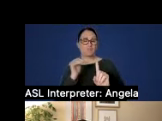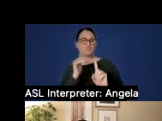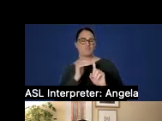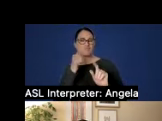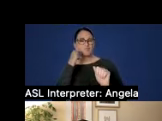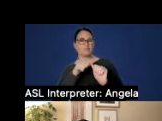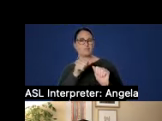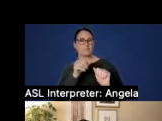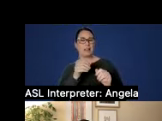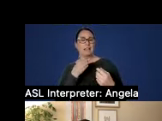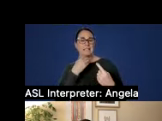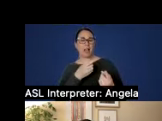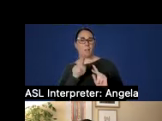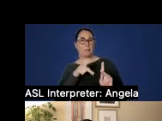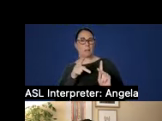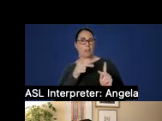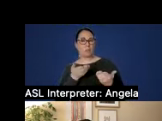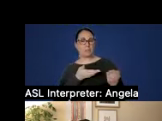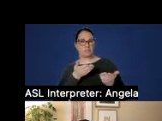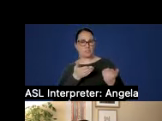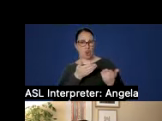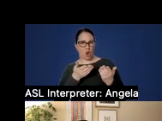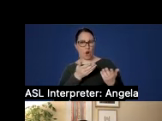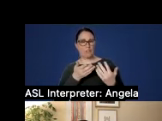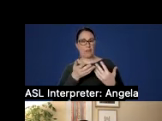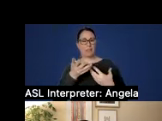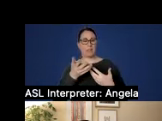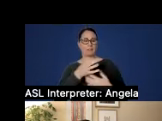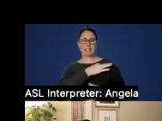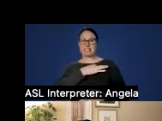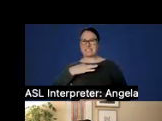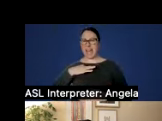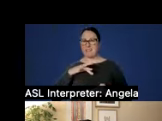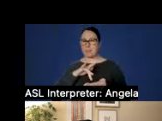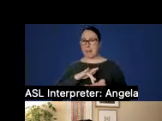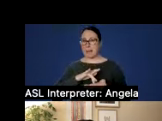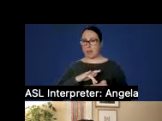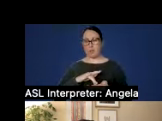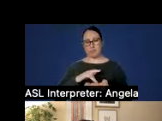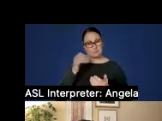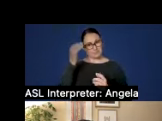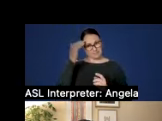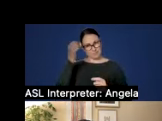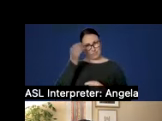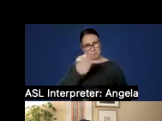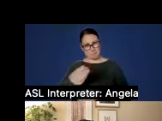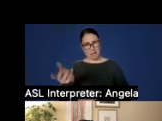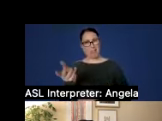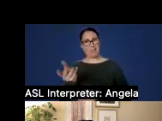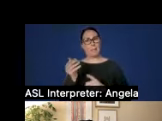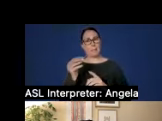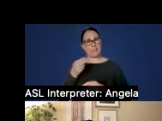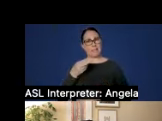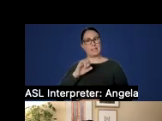the staff that we may encounter at medical facilities that, HIPAA does still apply. And